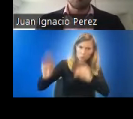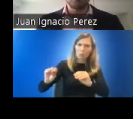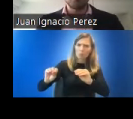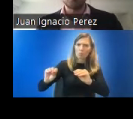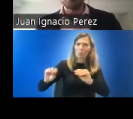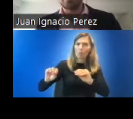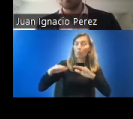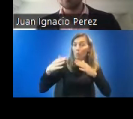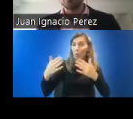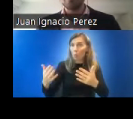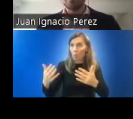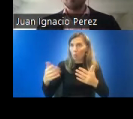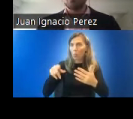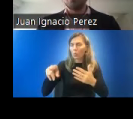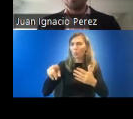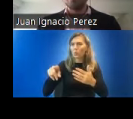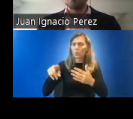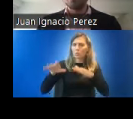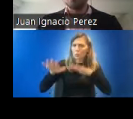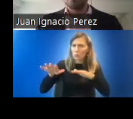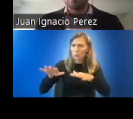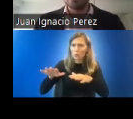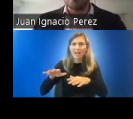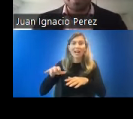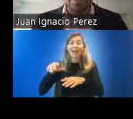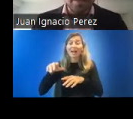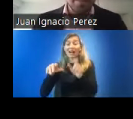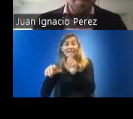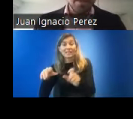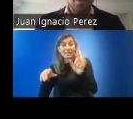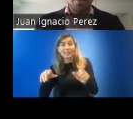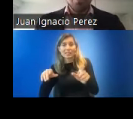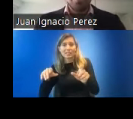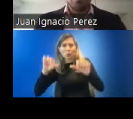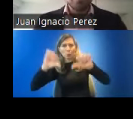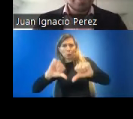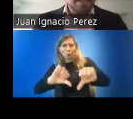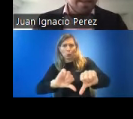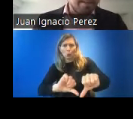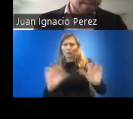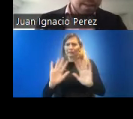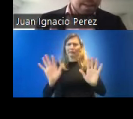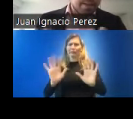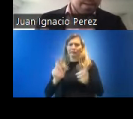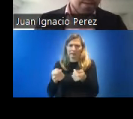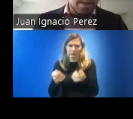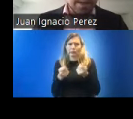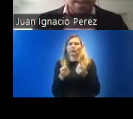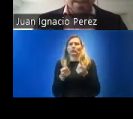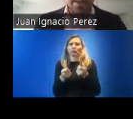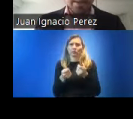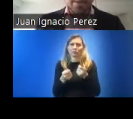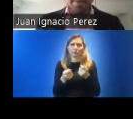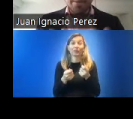possible irreparable damage to the victim or victims of the alleged violation. This is a little bit hidden, if you